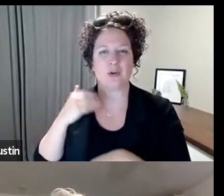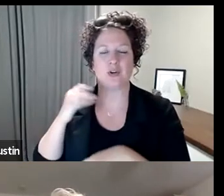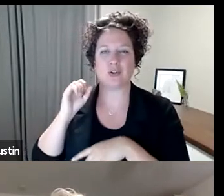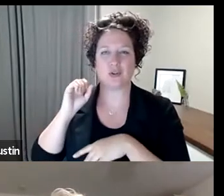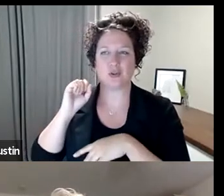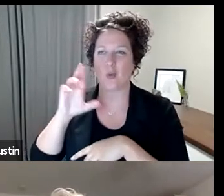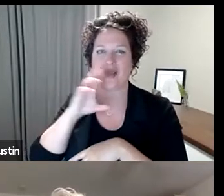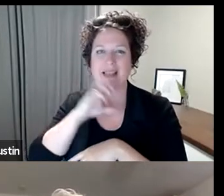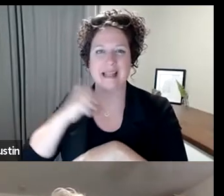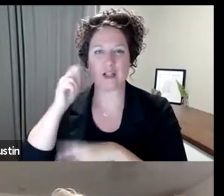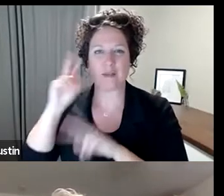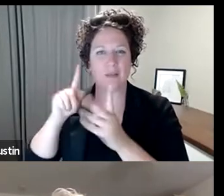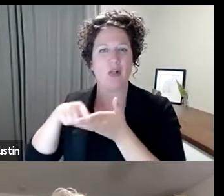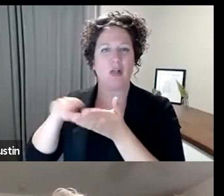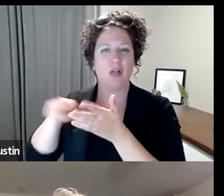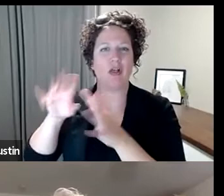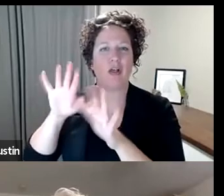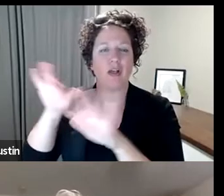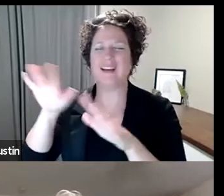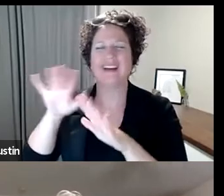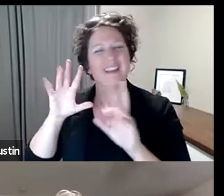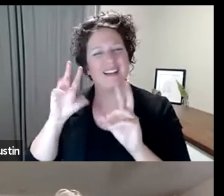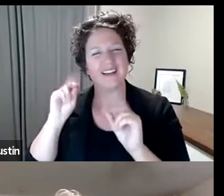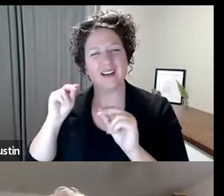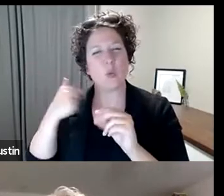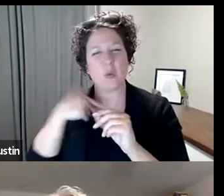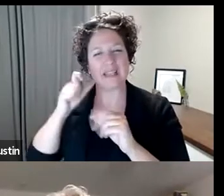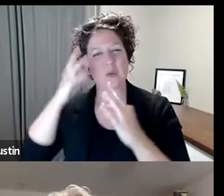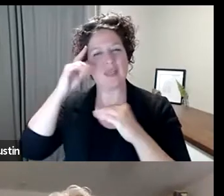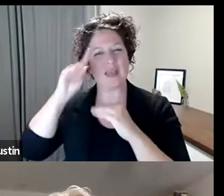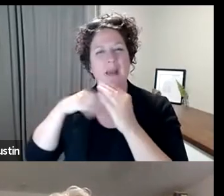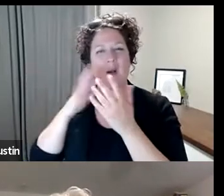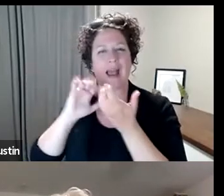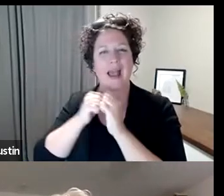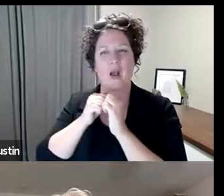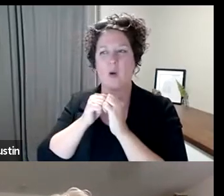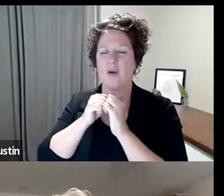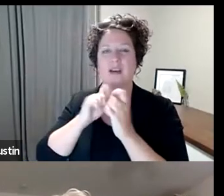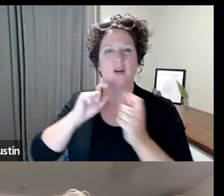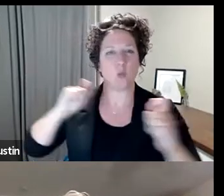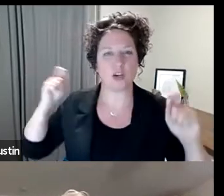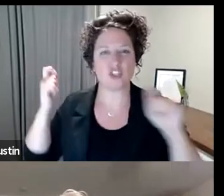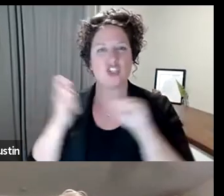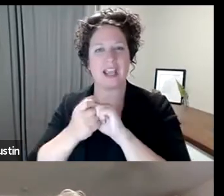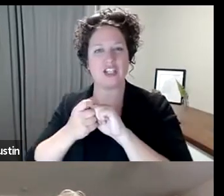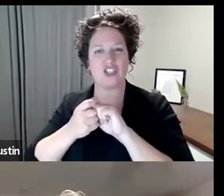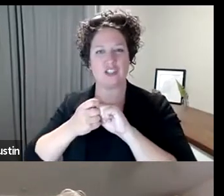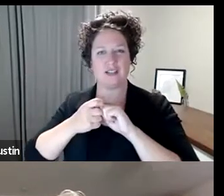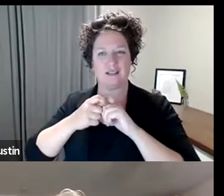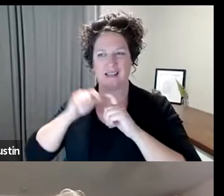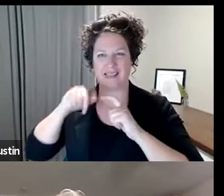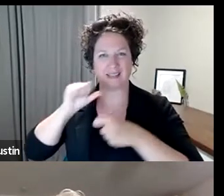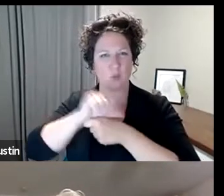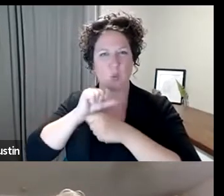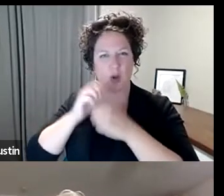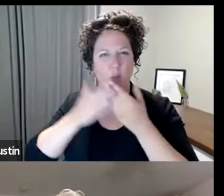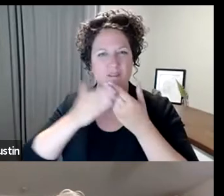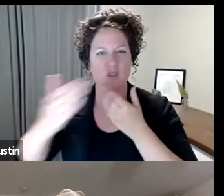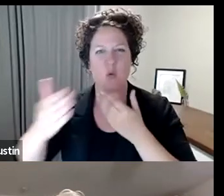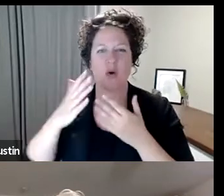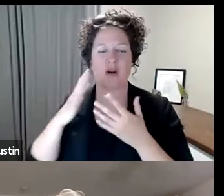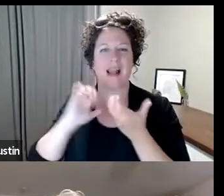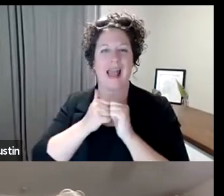and then moving on. In place of that, we really need to be thinking critically about transformative work, about embracing a framework